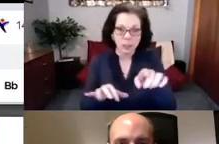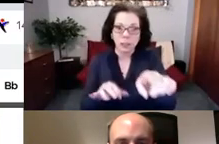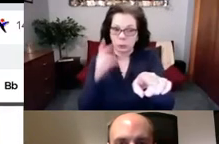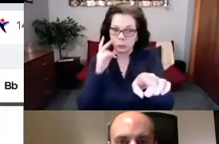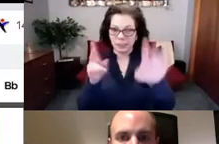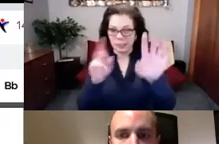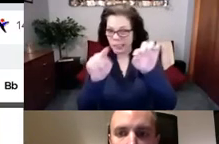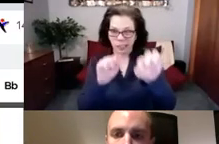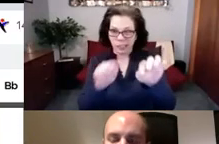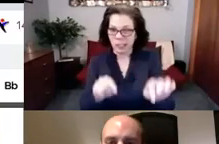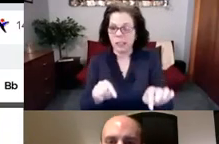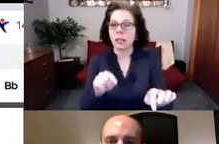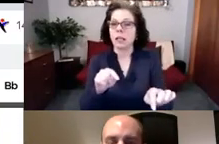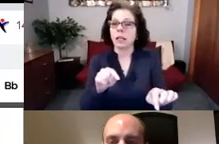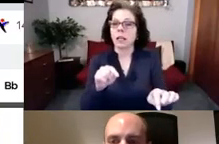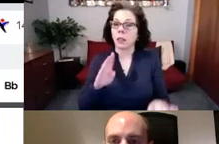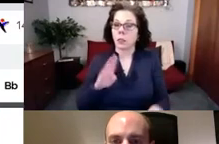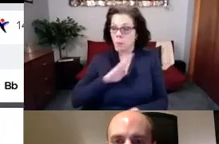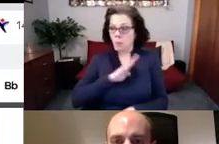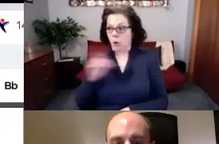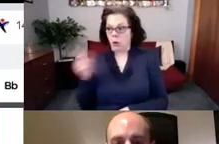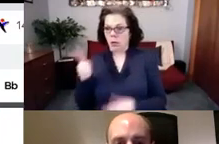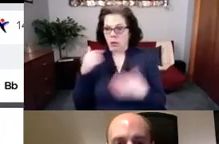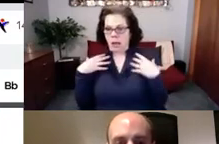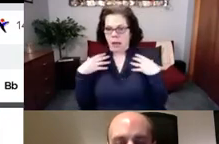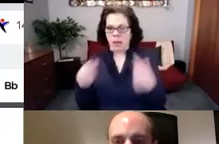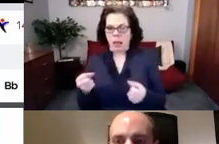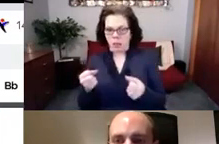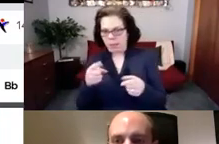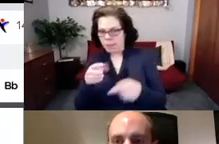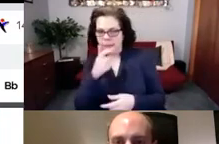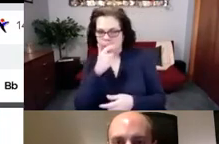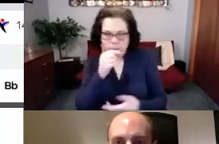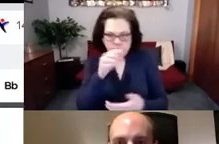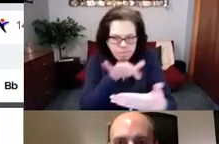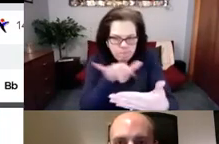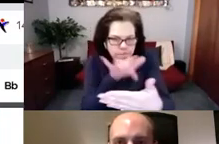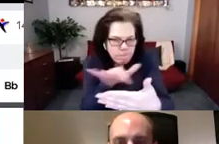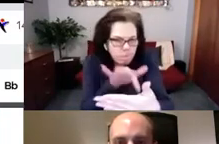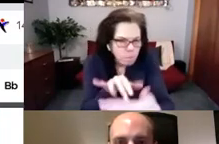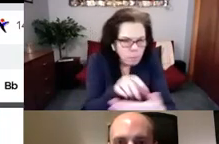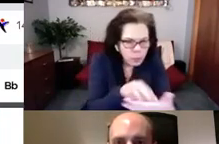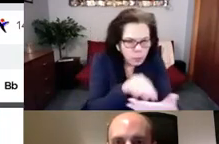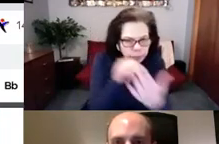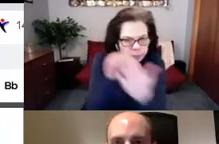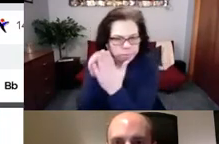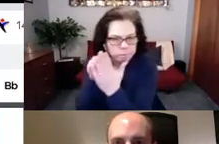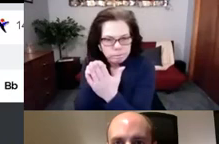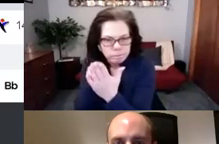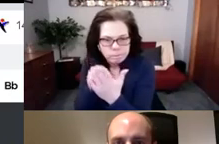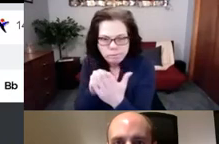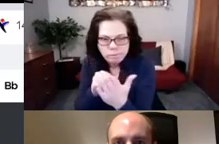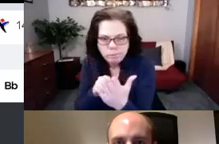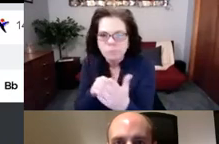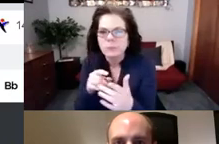And then the Board of Health, as the health professionals, interpret that data, translate that data into what the level of risk is here for